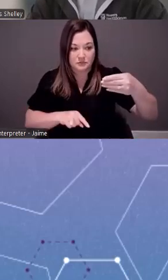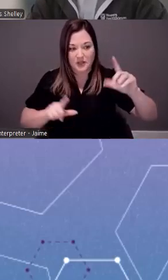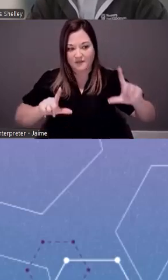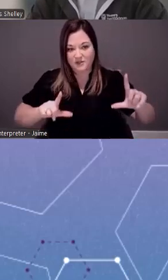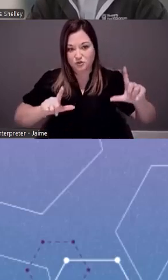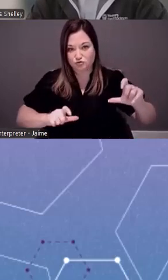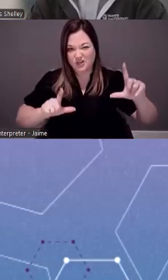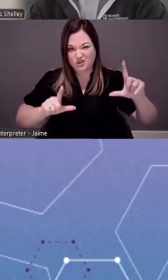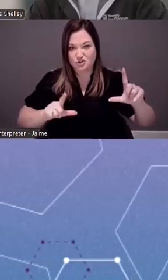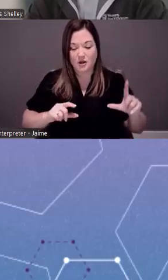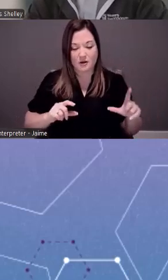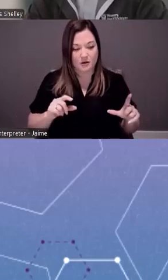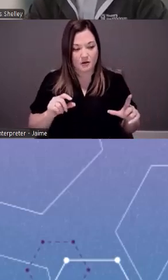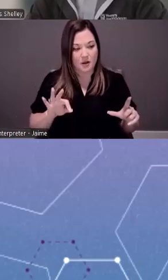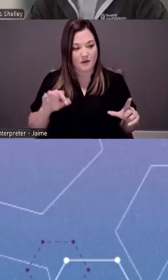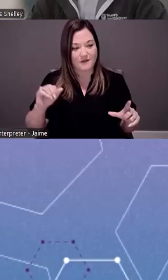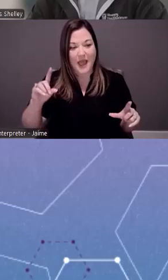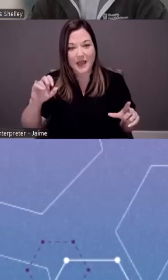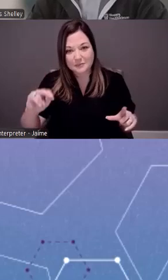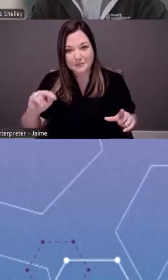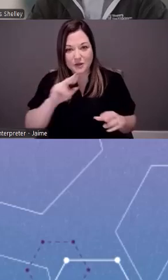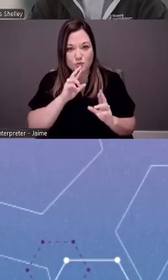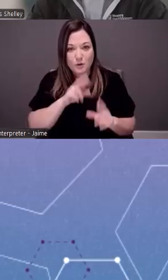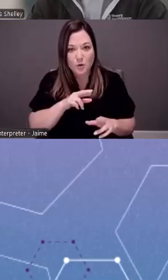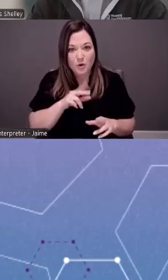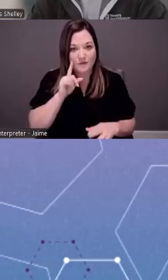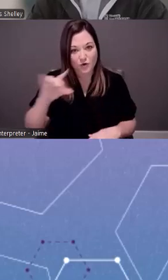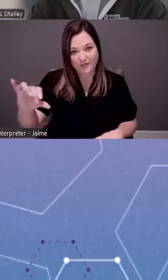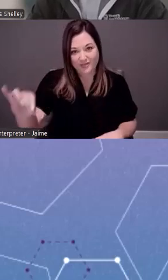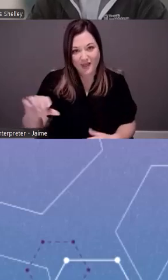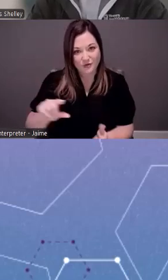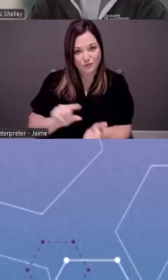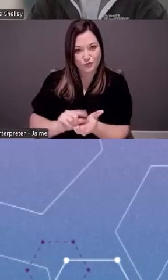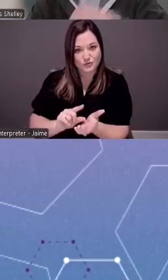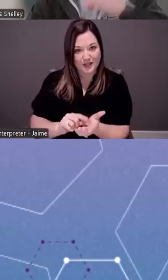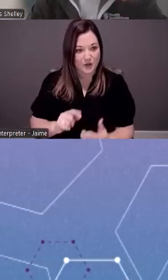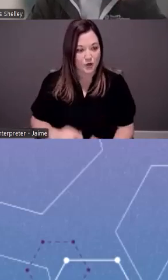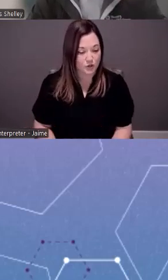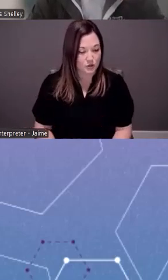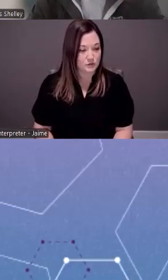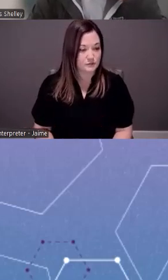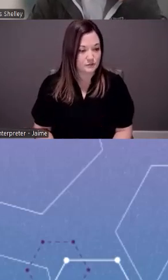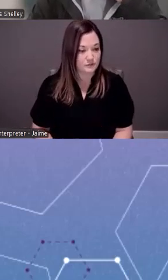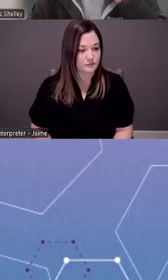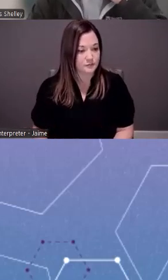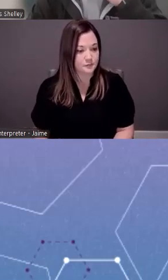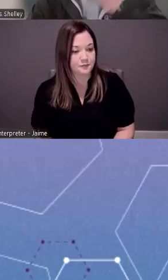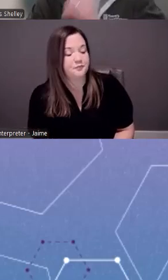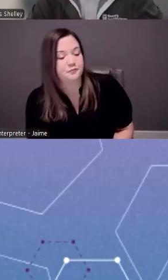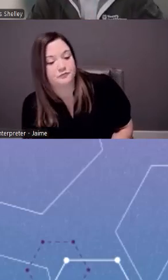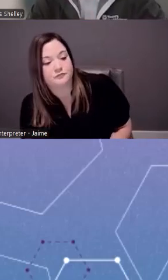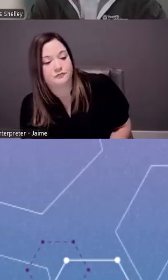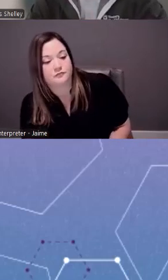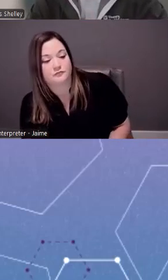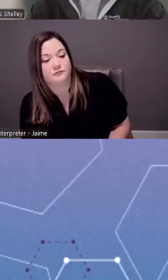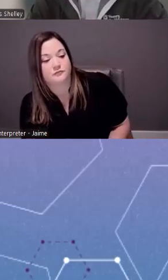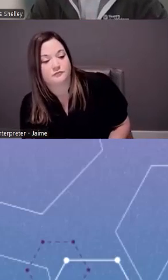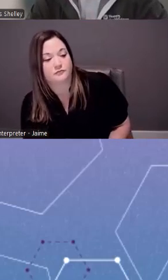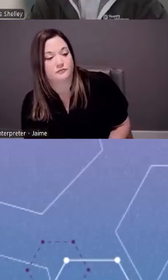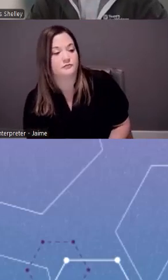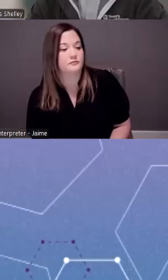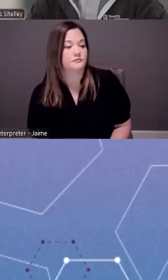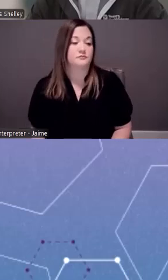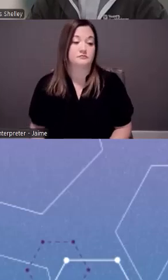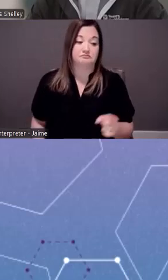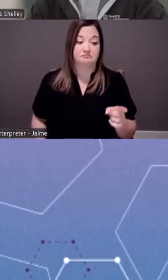of the administrator report for the newsletter that I showed earlier. And this provides